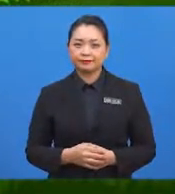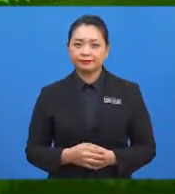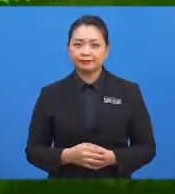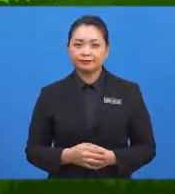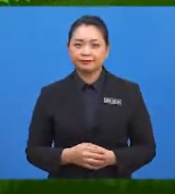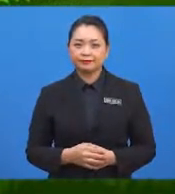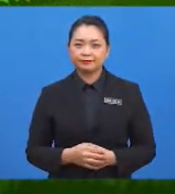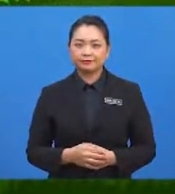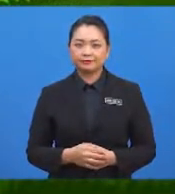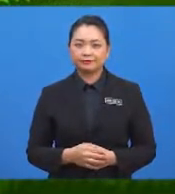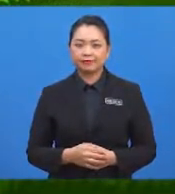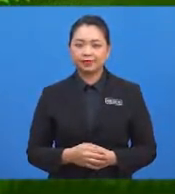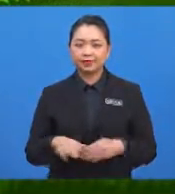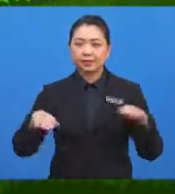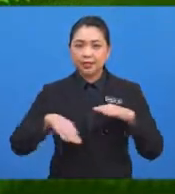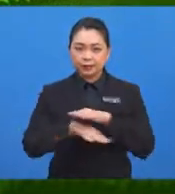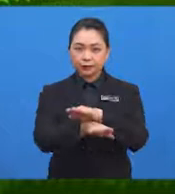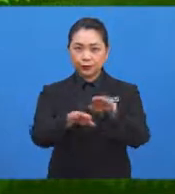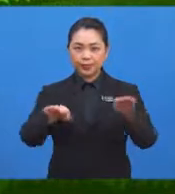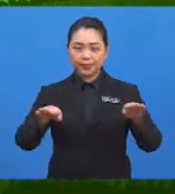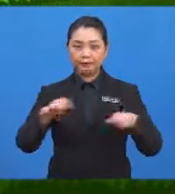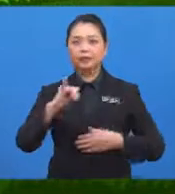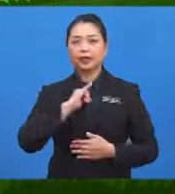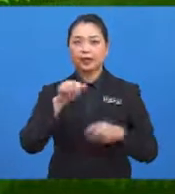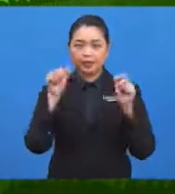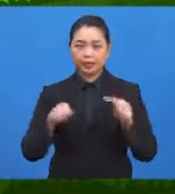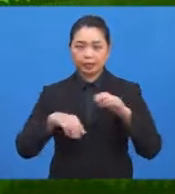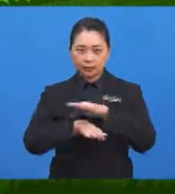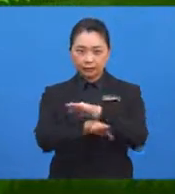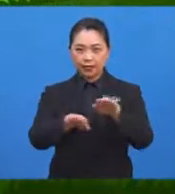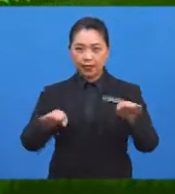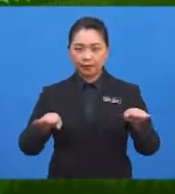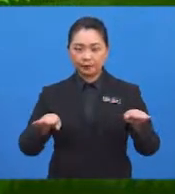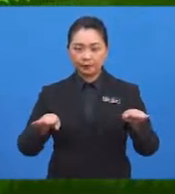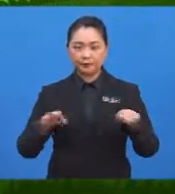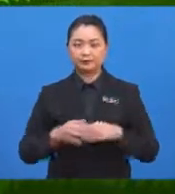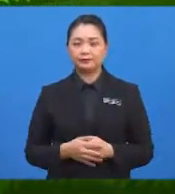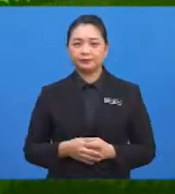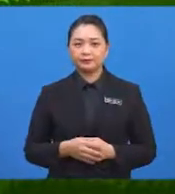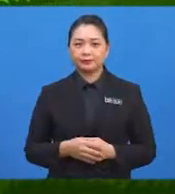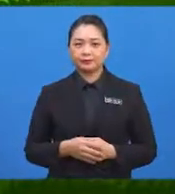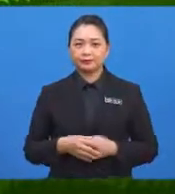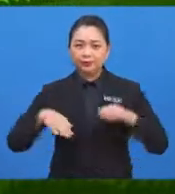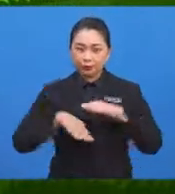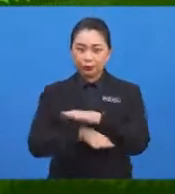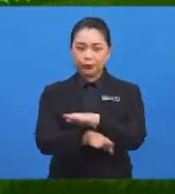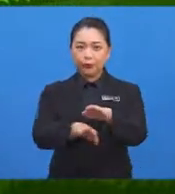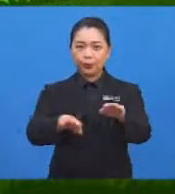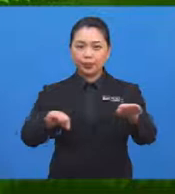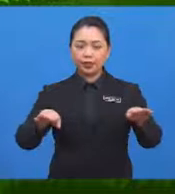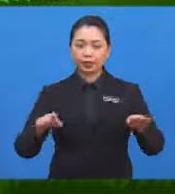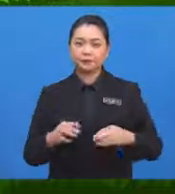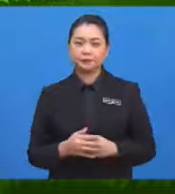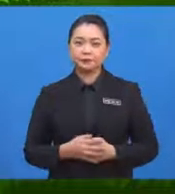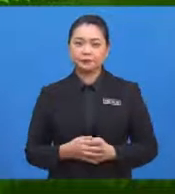can sing. Swim, I can swim. Swim, I can swim. Swim,